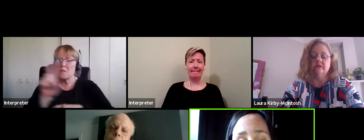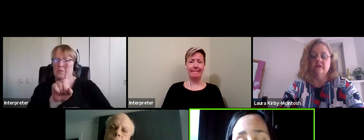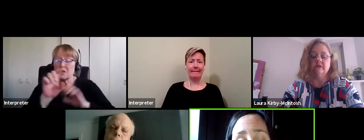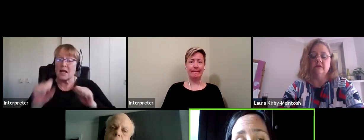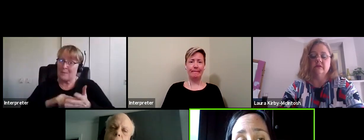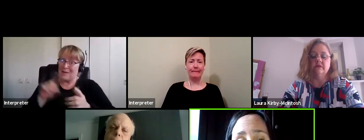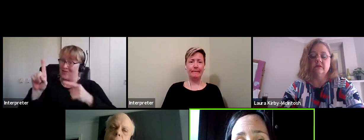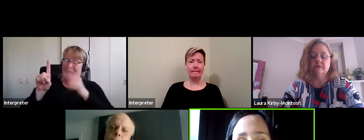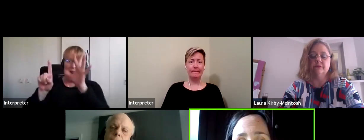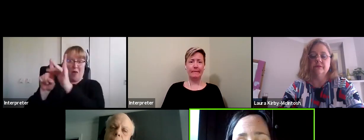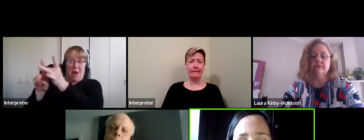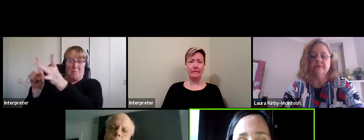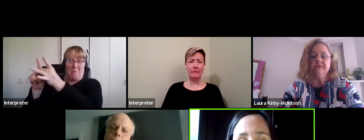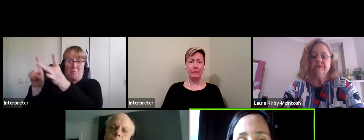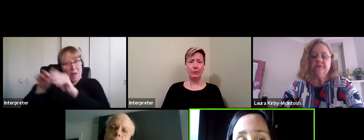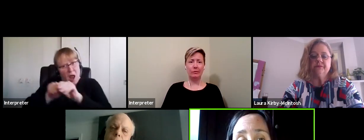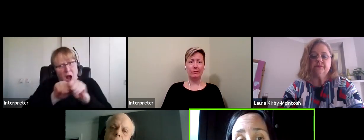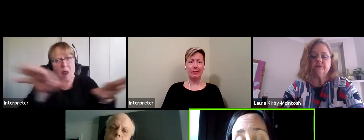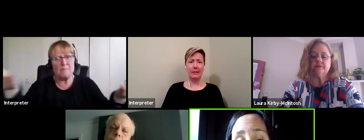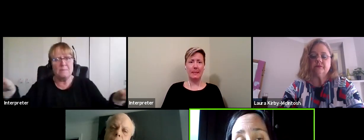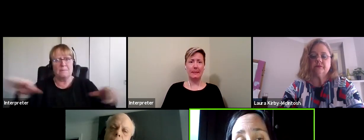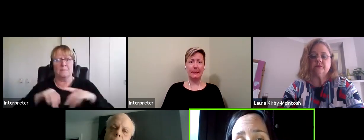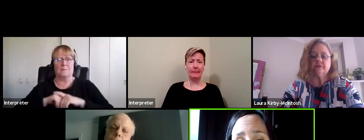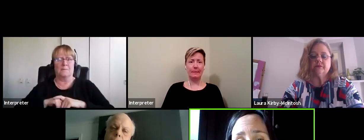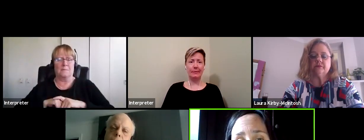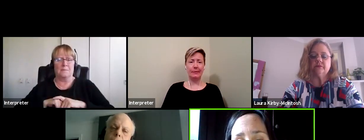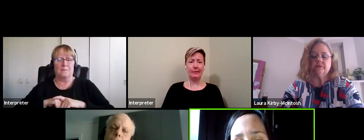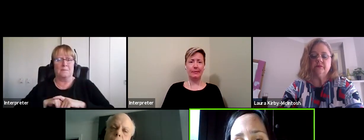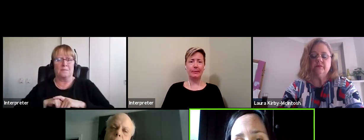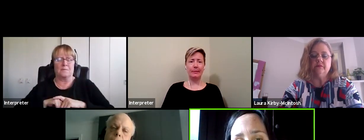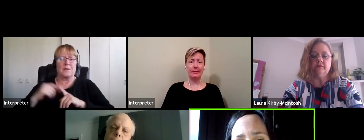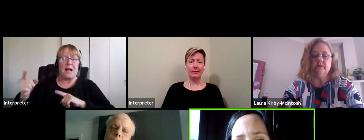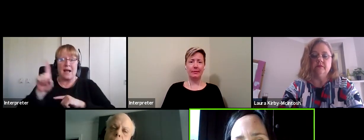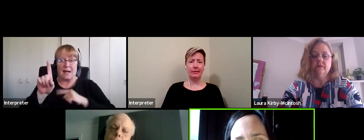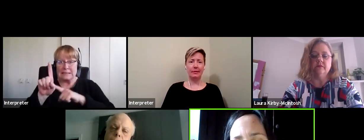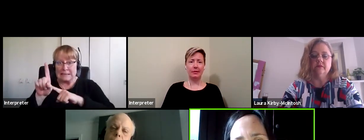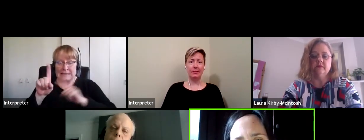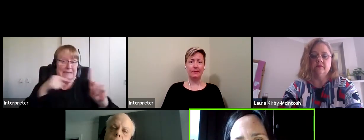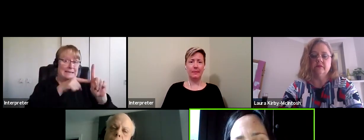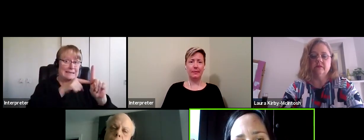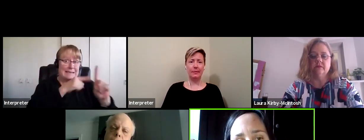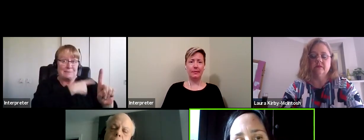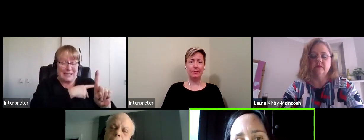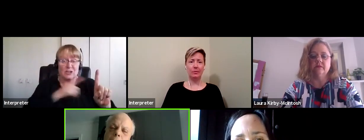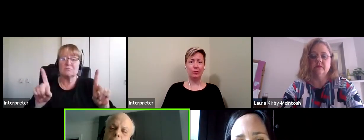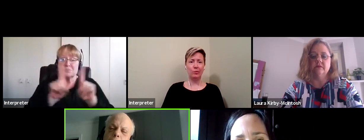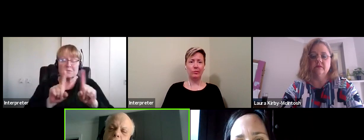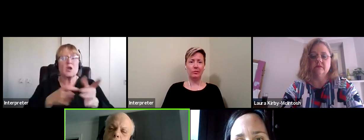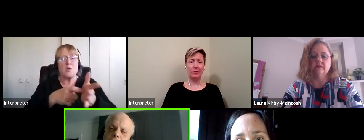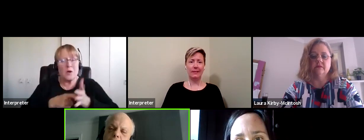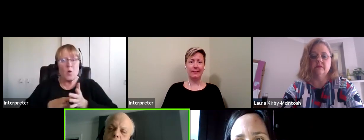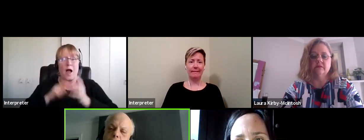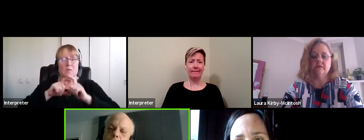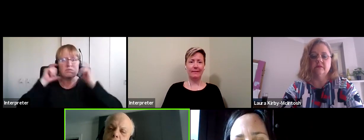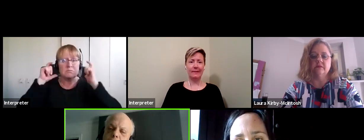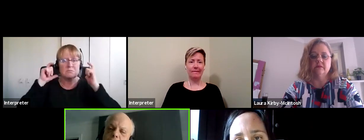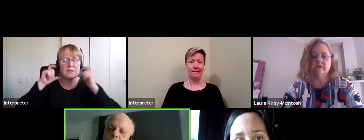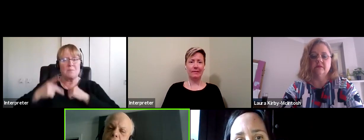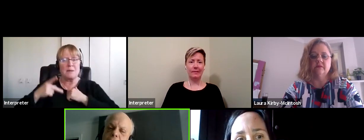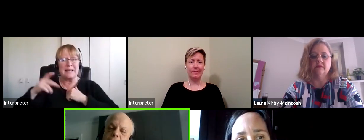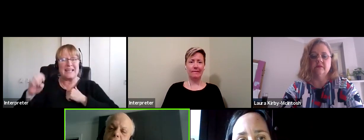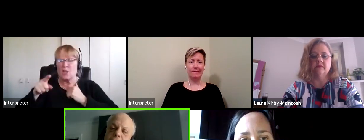illness. Both people with disabilities living in the community and attendants need adequate personal protective equipment. By personal protective equipment, you're